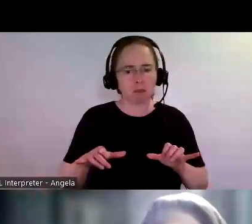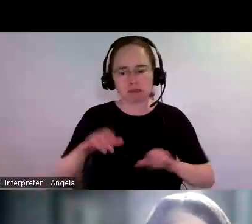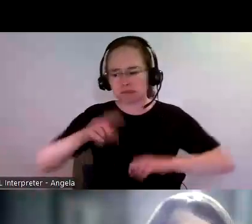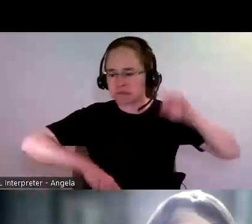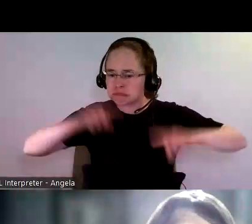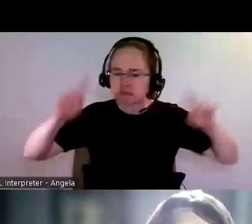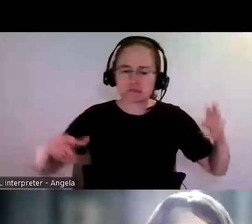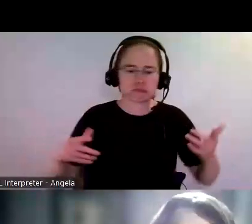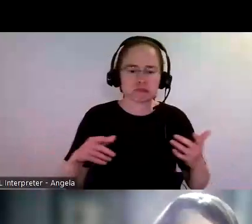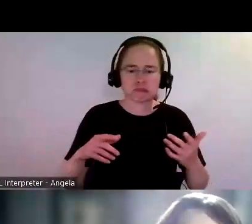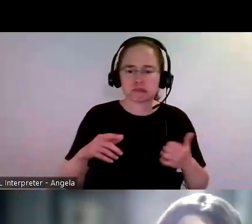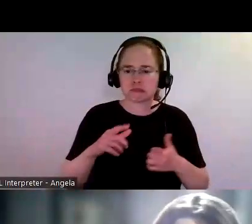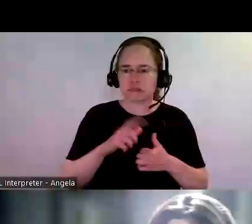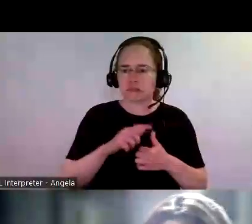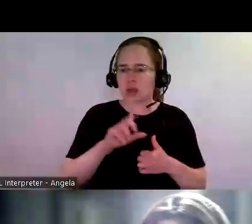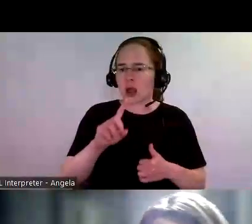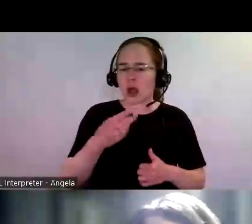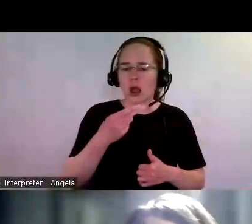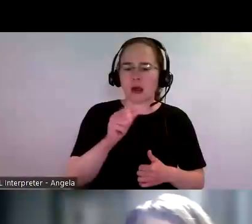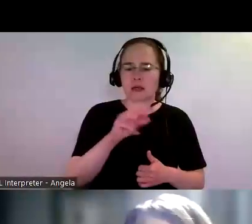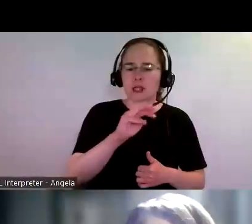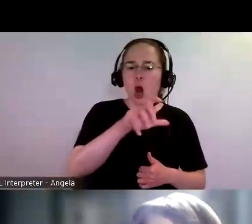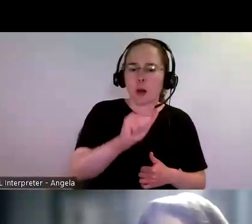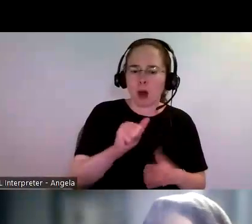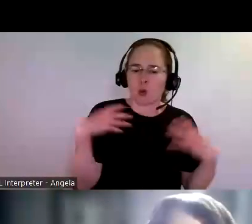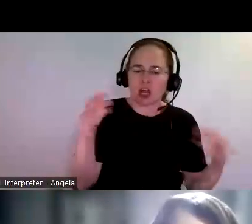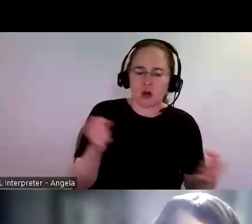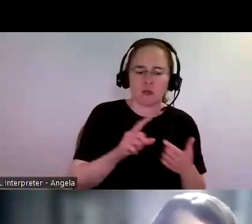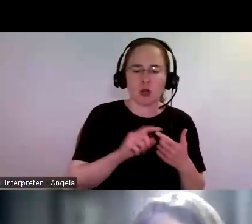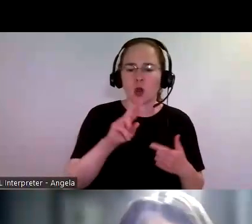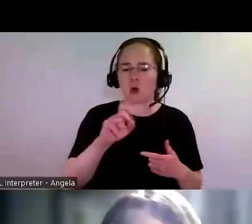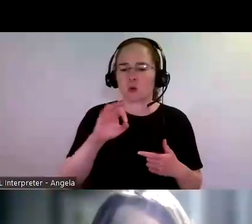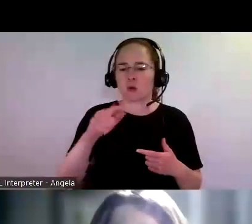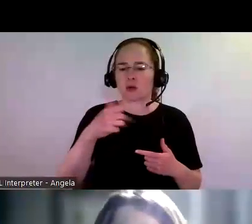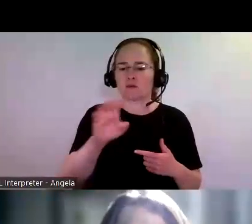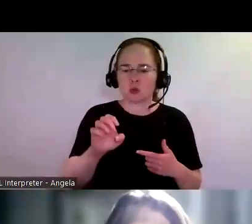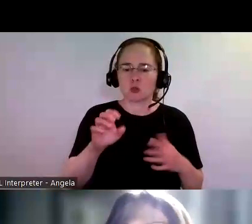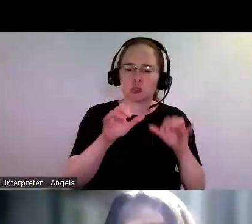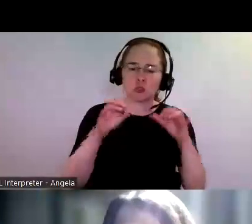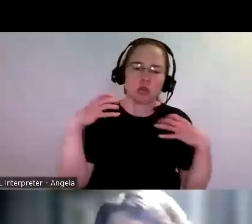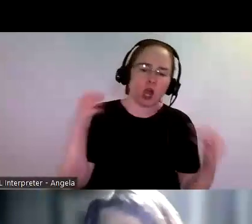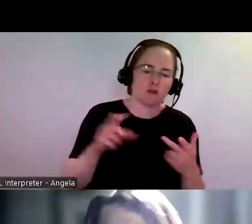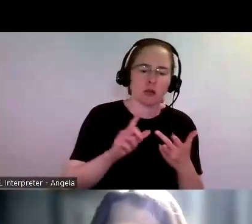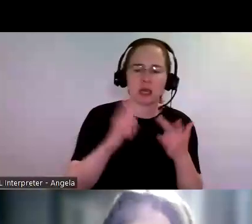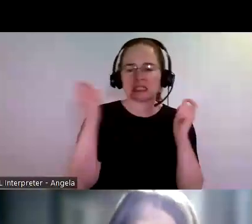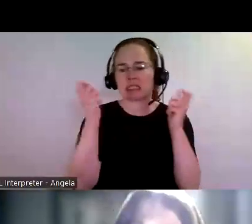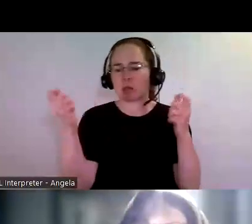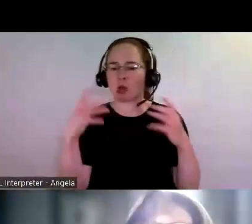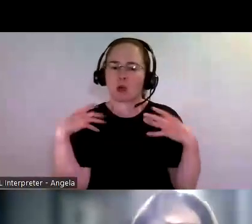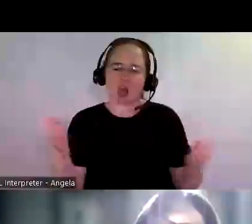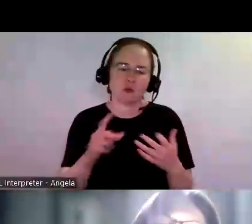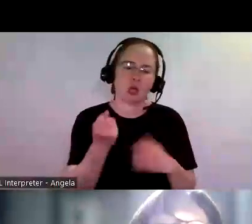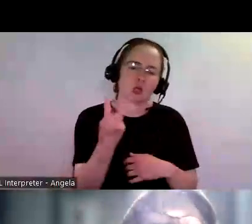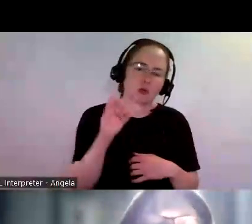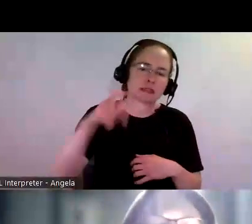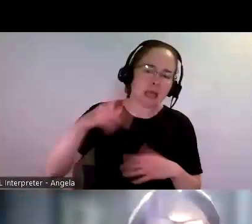we have Dharma recovery, we may have refuge recovery, we have celebrate recovery, we have the 12-step programs.